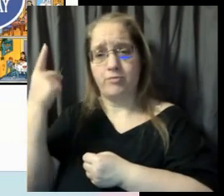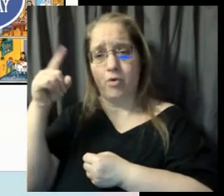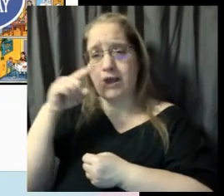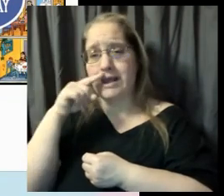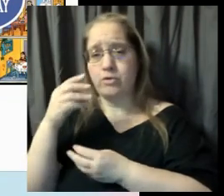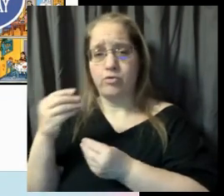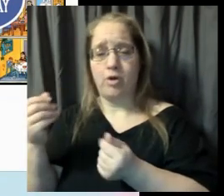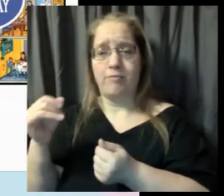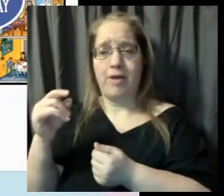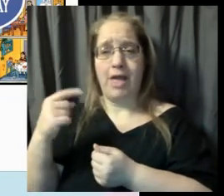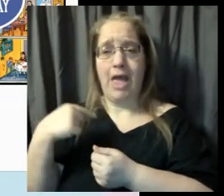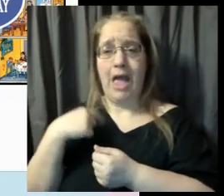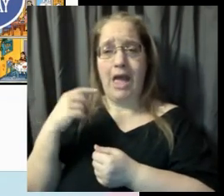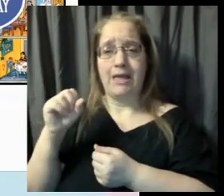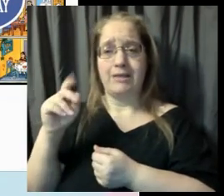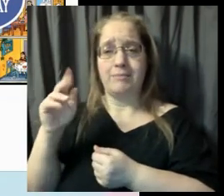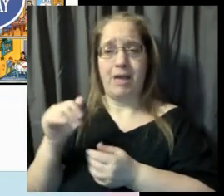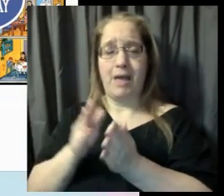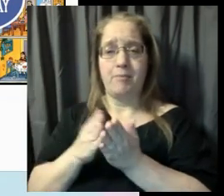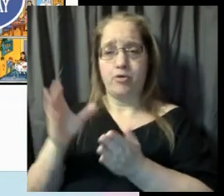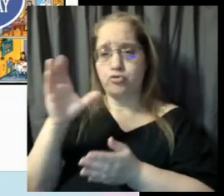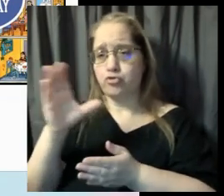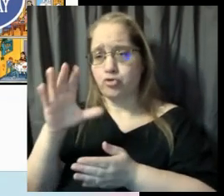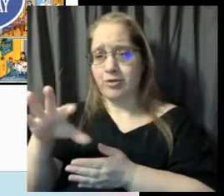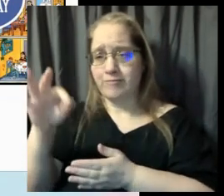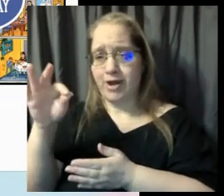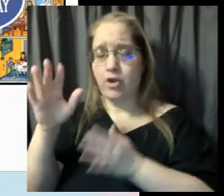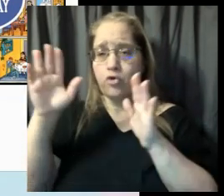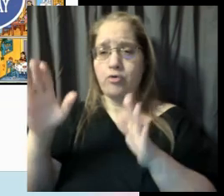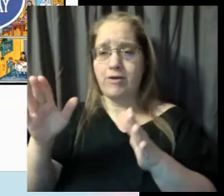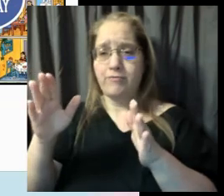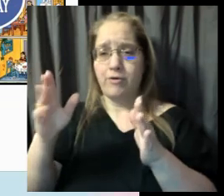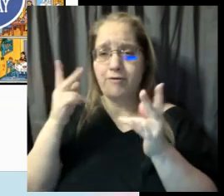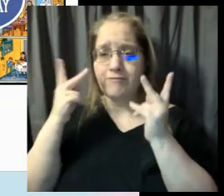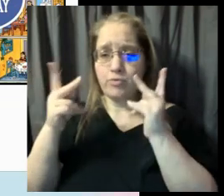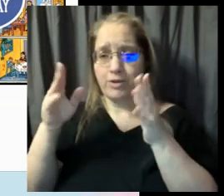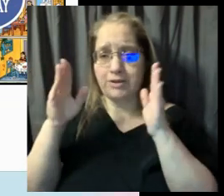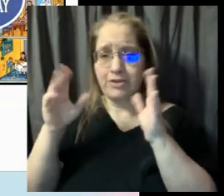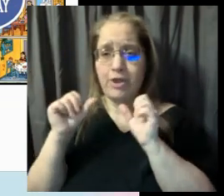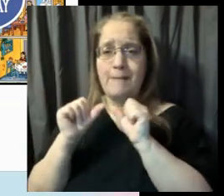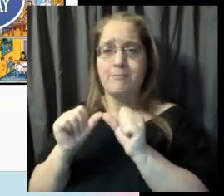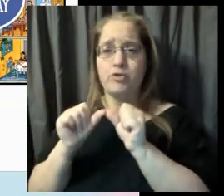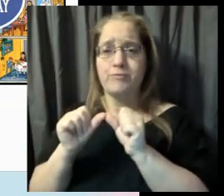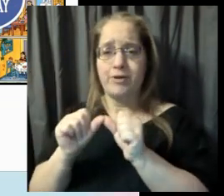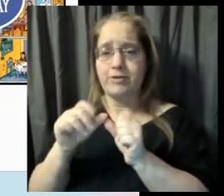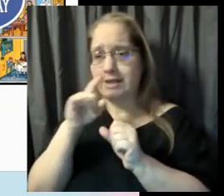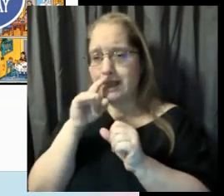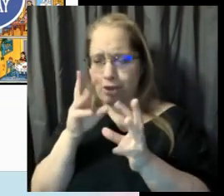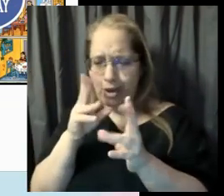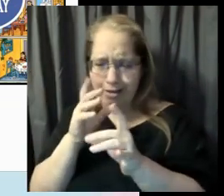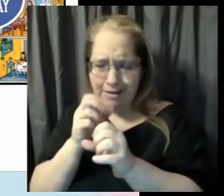or any other the search and find books are great for visual attention and perseverance. They keep kids engaged